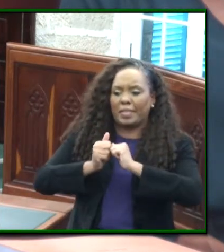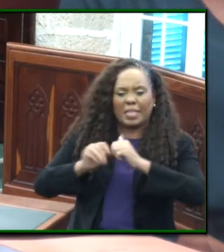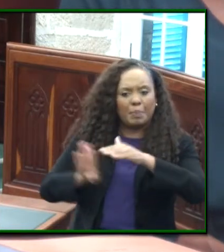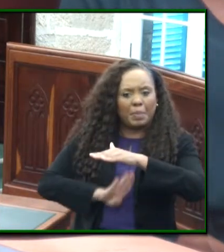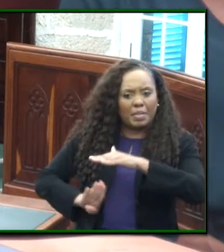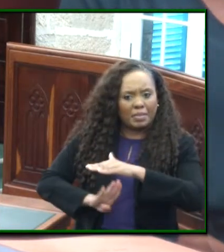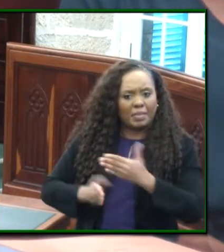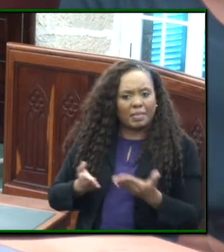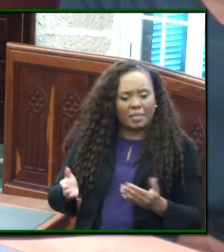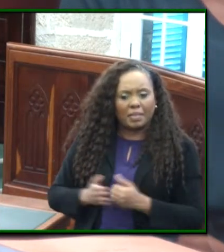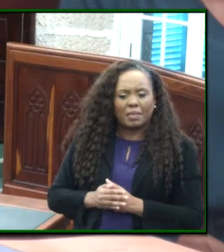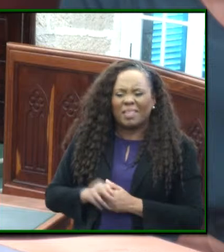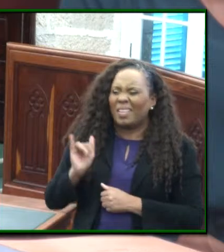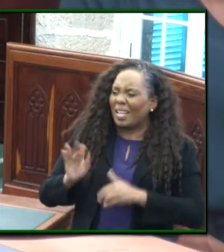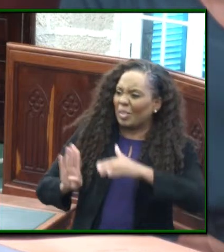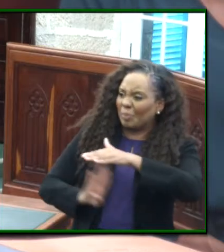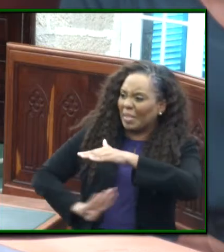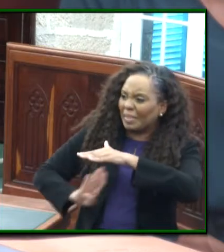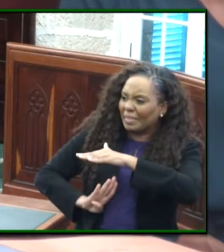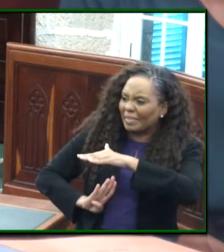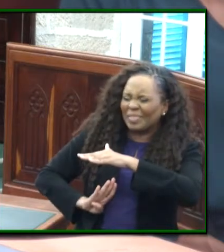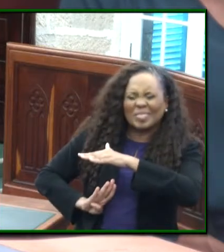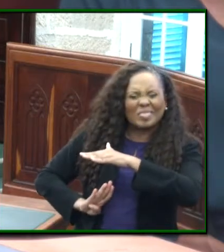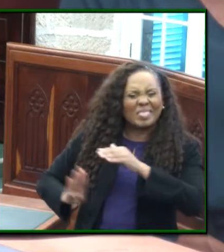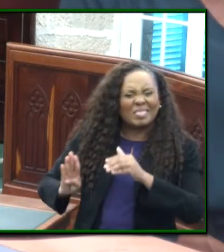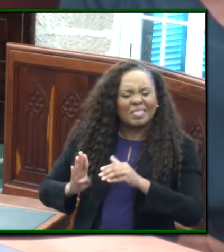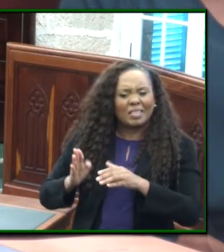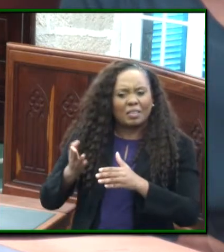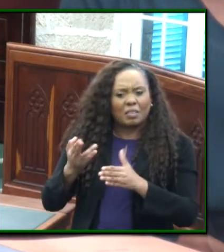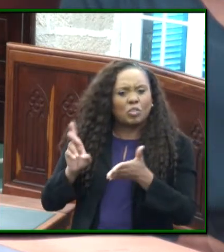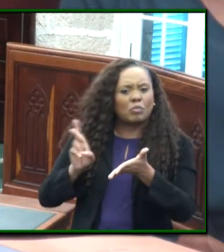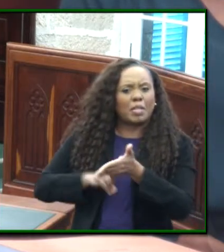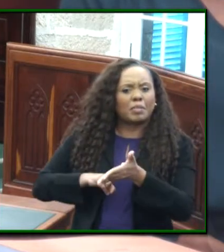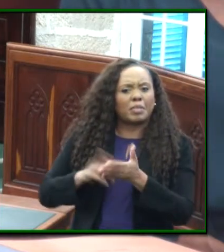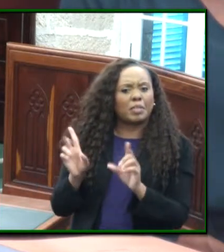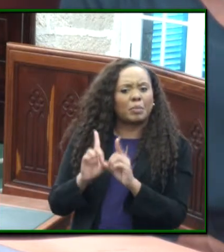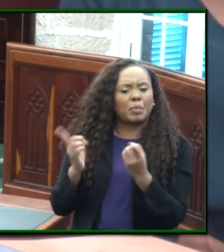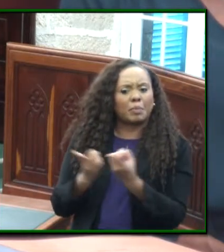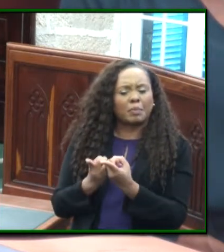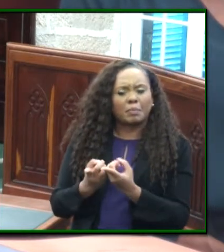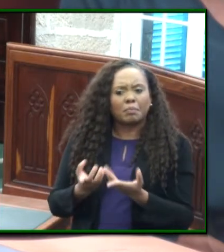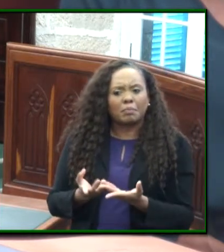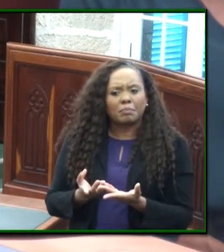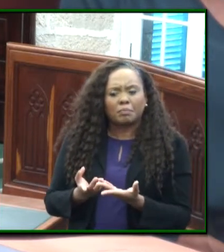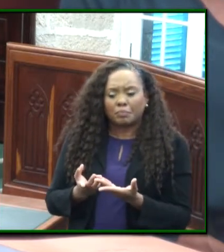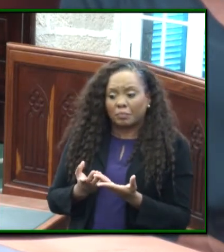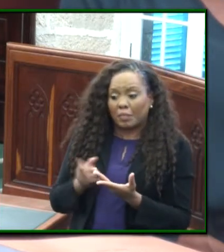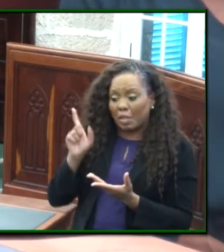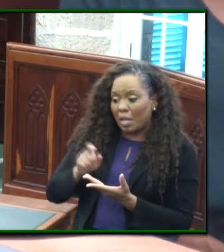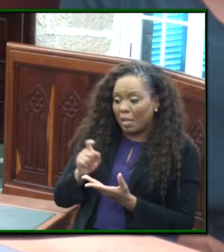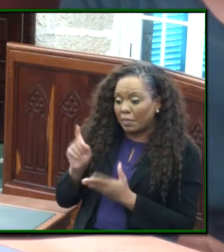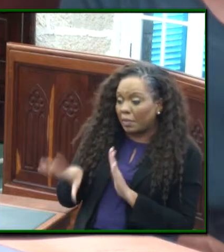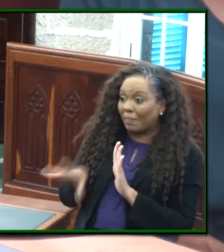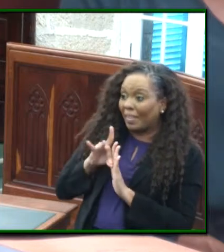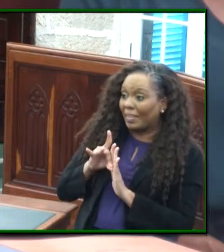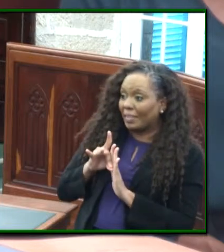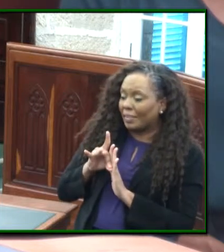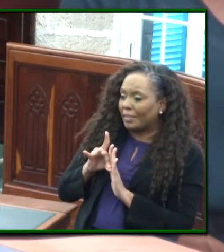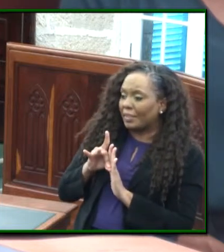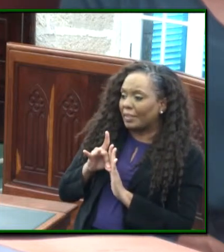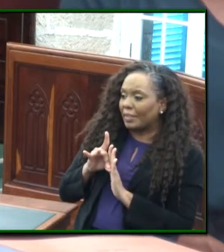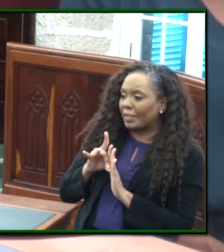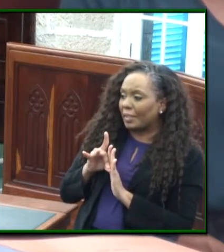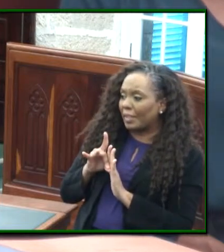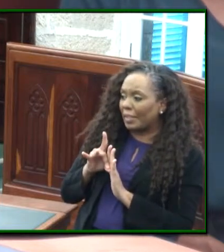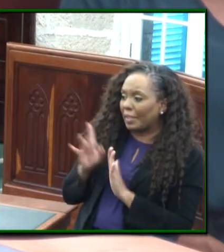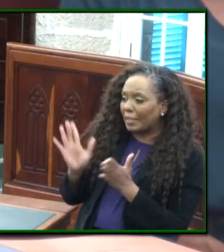That is a basic thing, probably one of the most basic functions that the registry does. It is simply sourcing a document and reproducing it. What are we